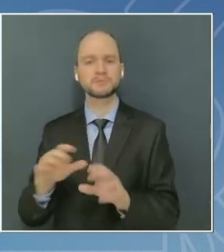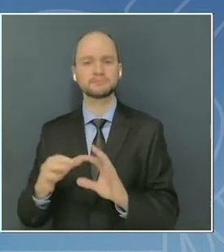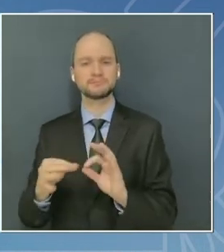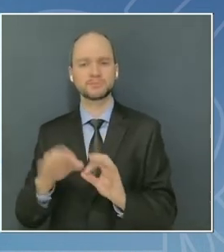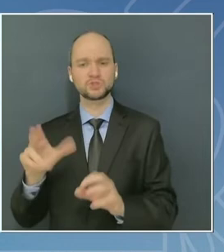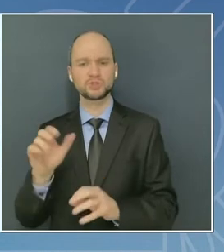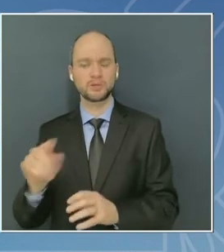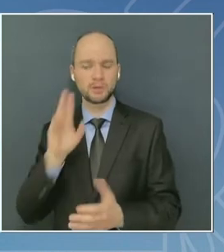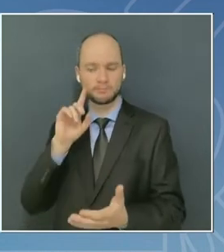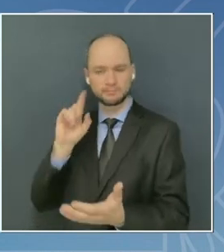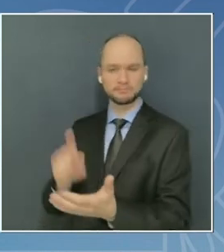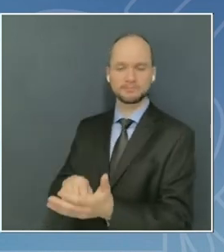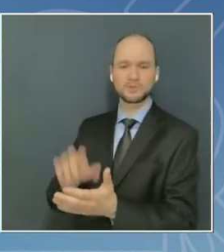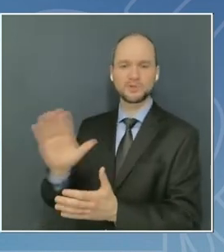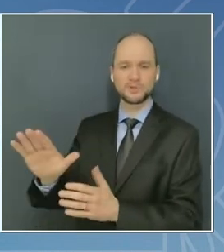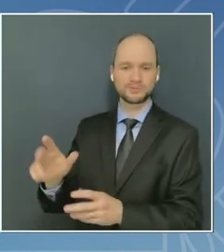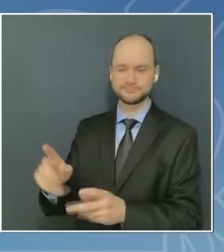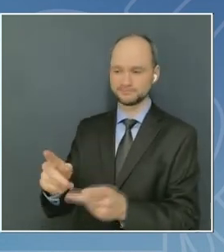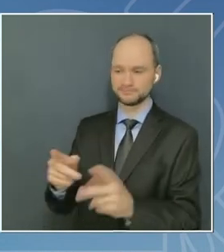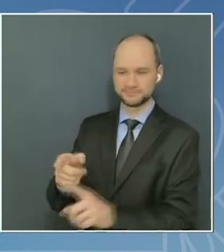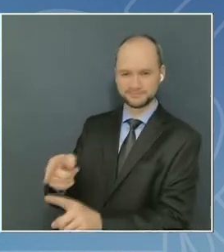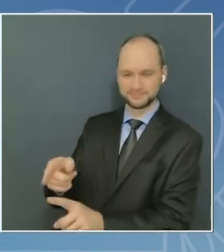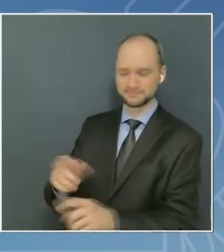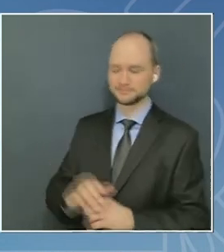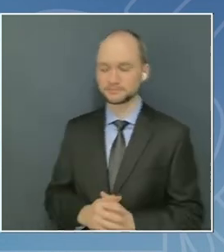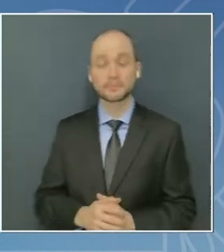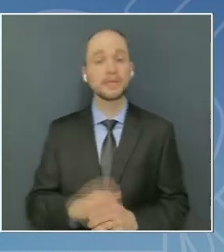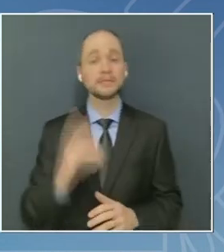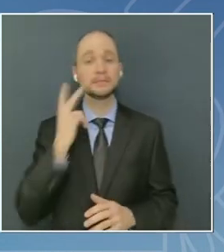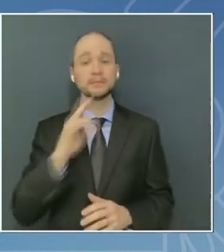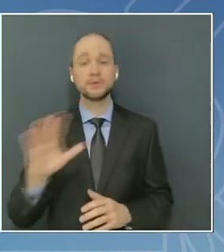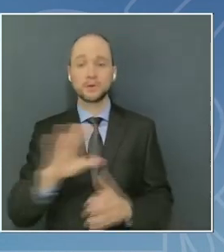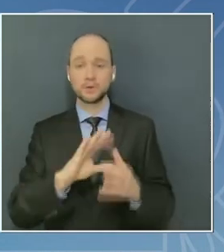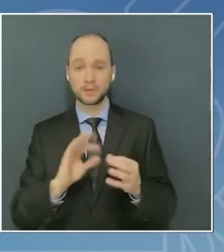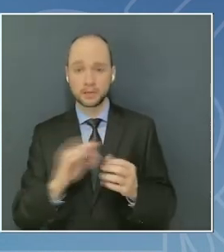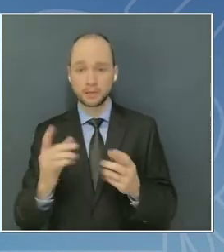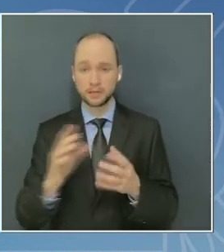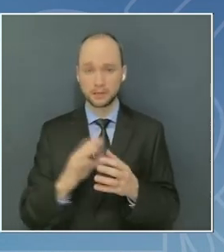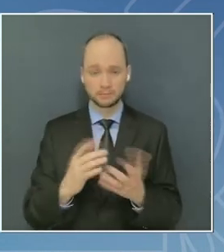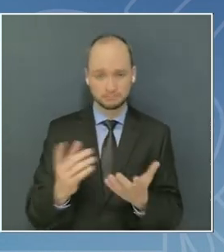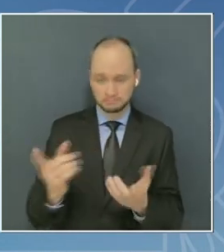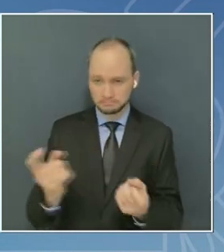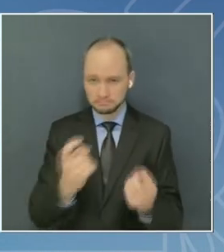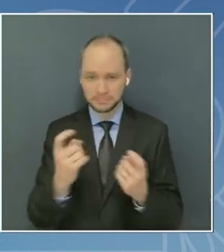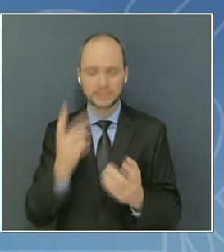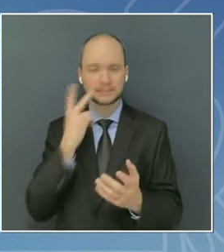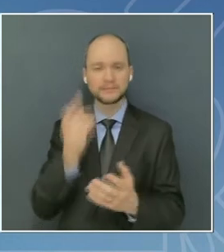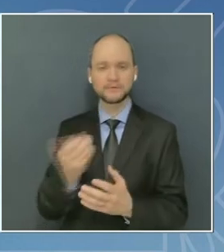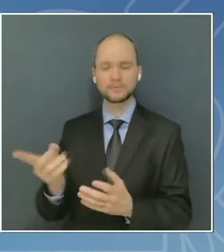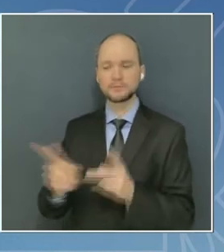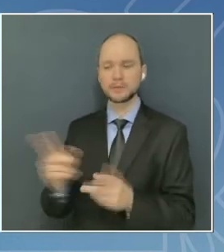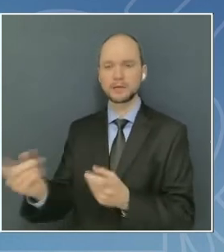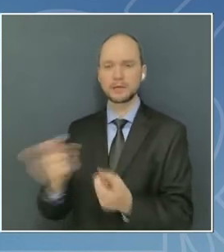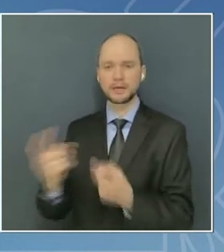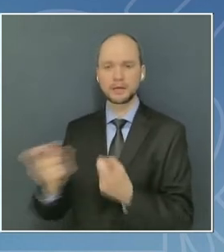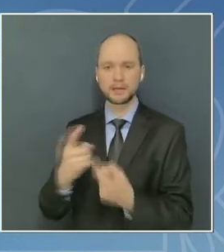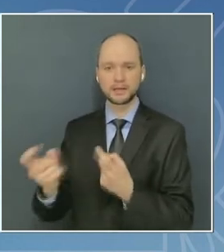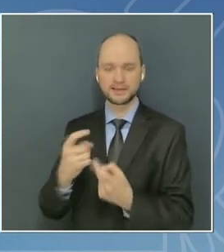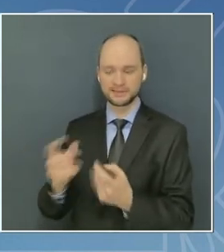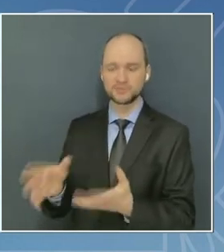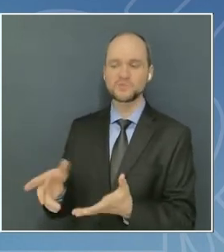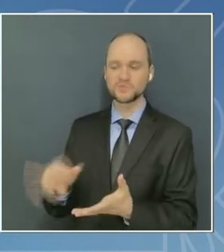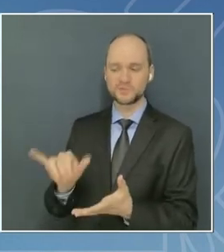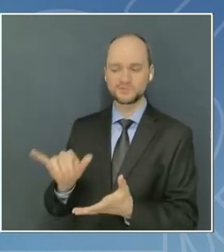out. But we still want to see your questions and comments. We see a couple of questions already rolling in, and hopefully we'll get some more